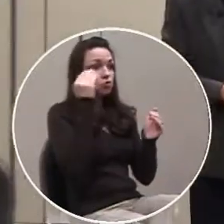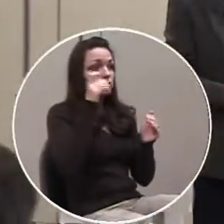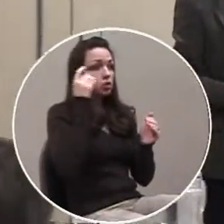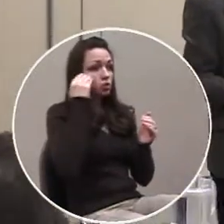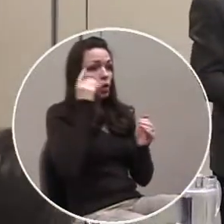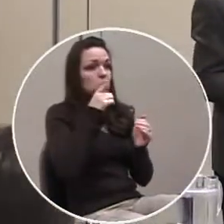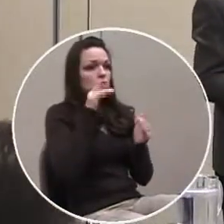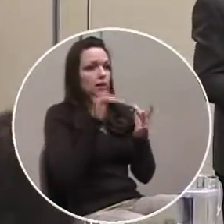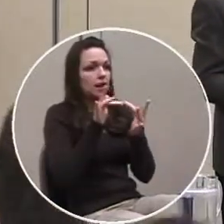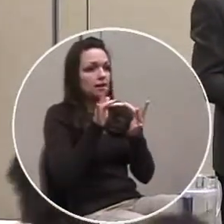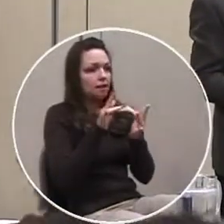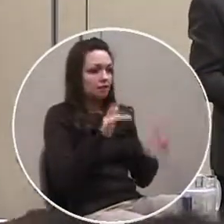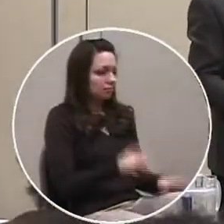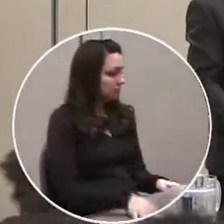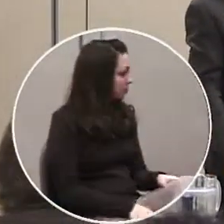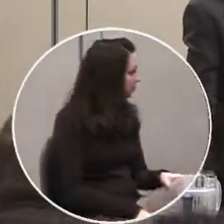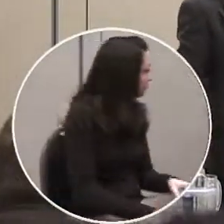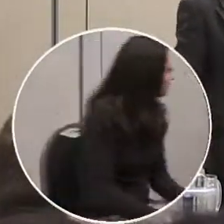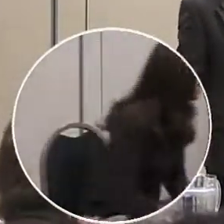who has a higher level. Okay.